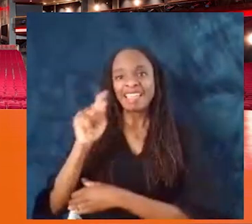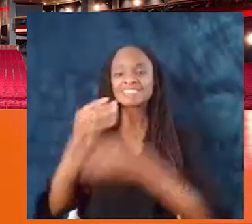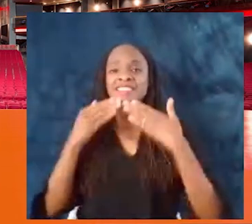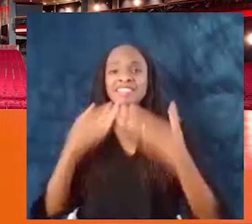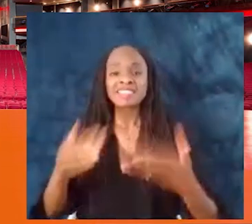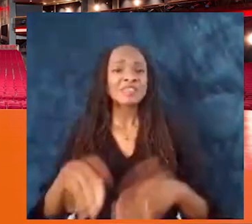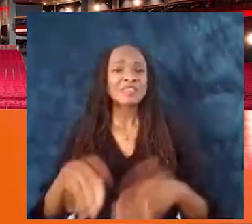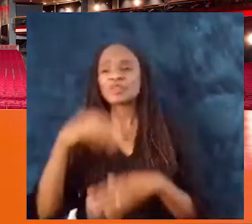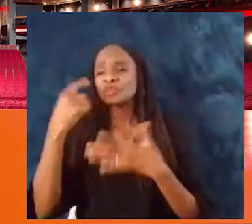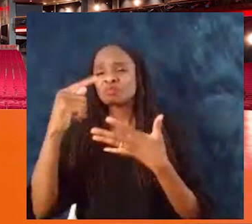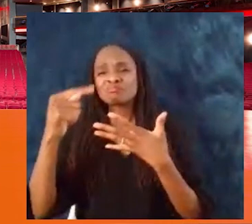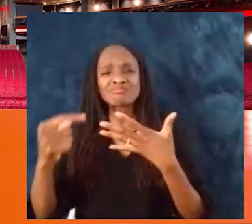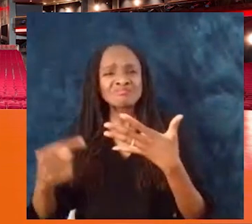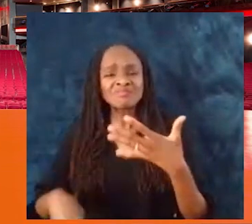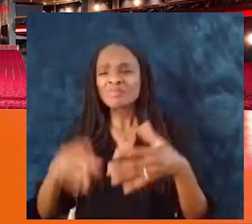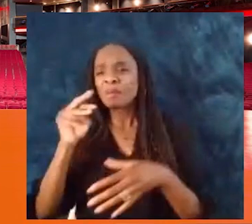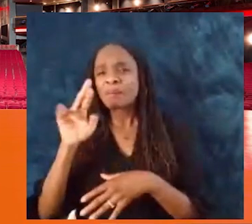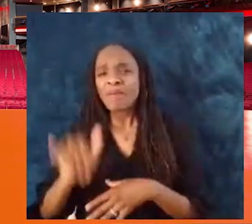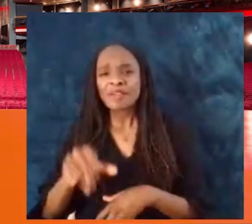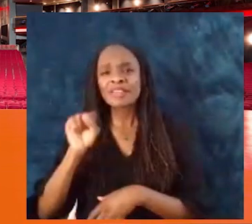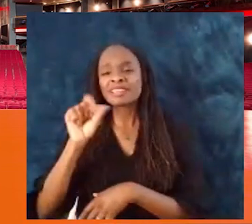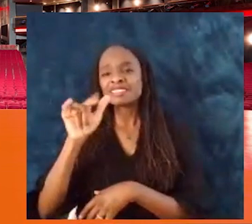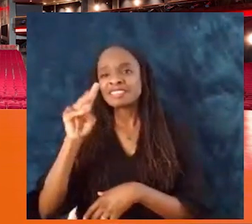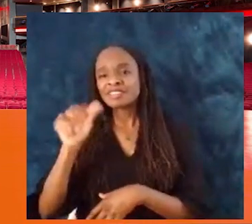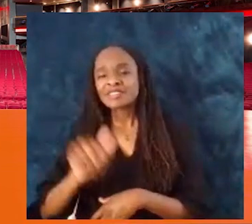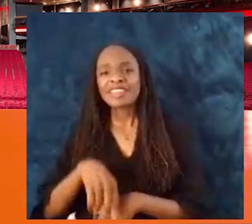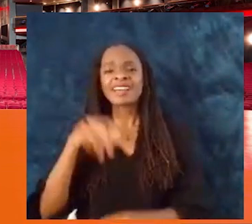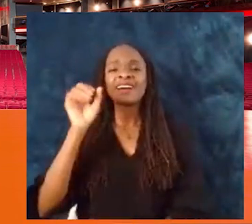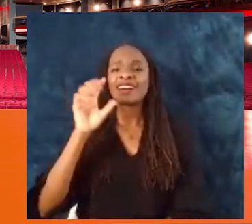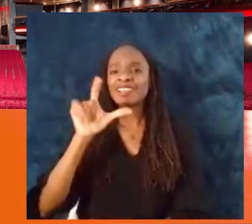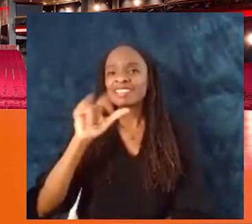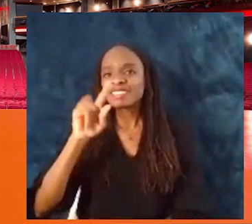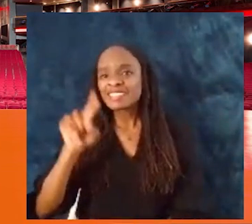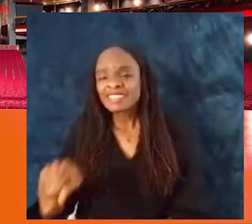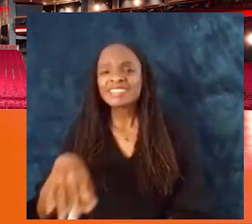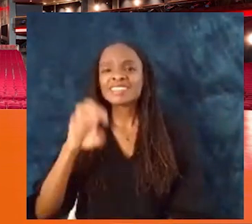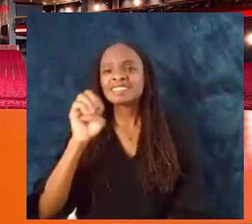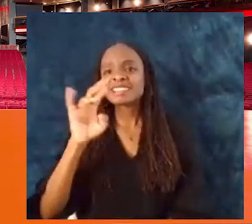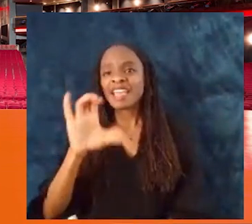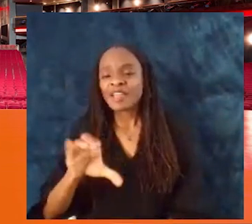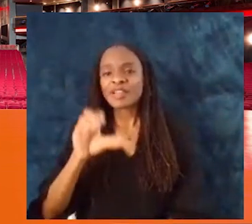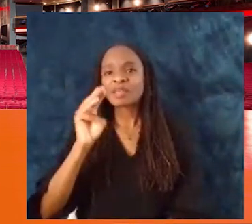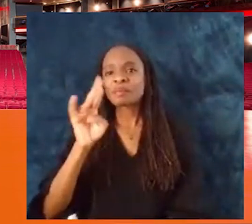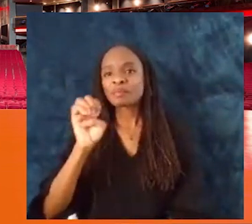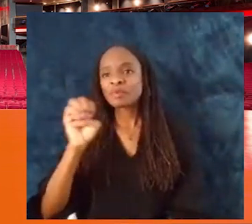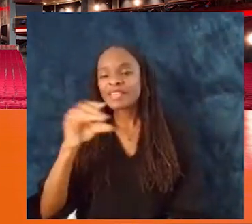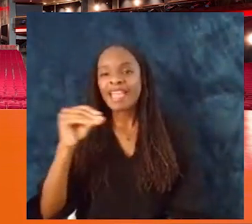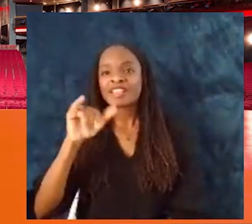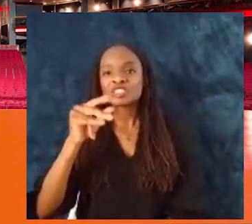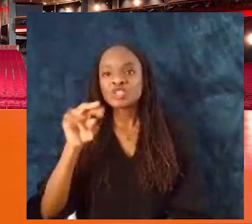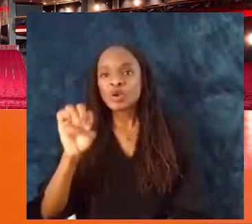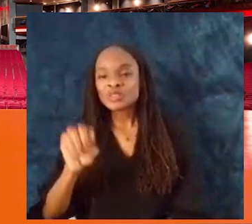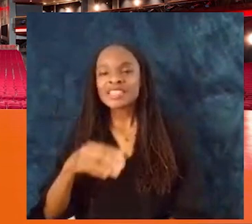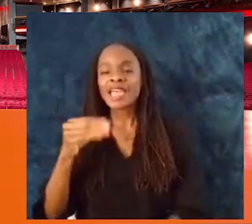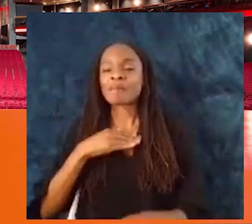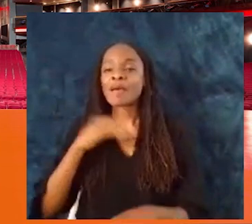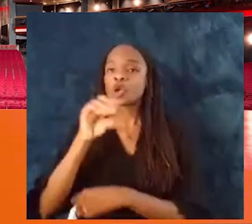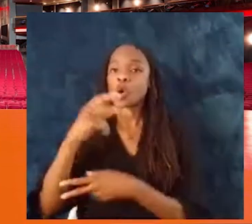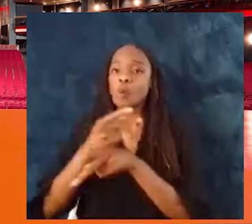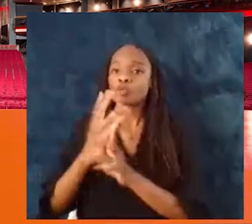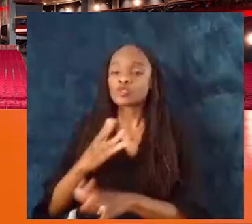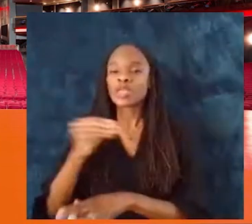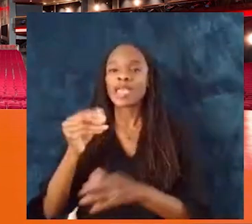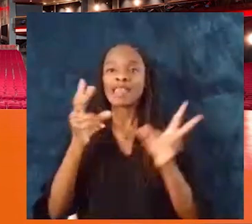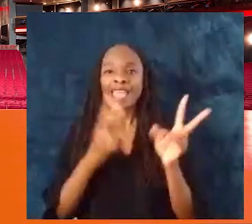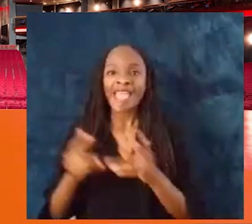Anita, Sylvia, Mary, Liz, Shashi, Eric, BJ, Bree, and Josie, and my co-producers and editors,